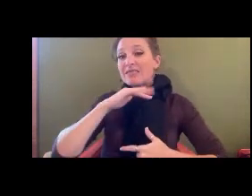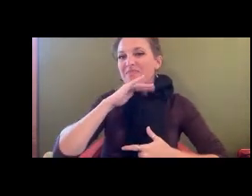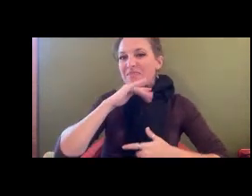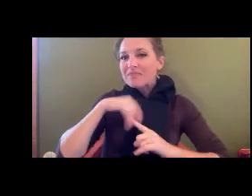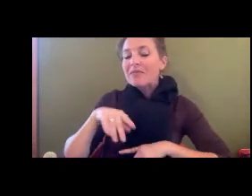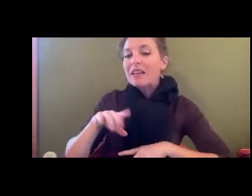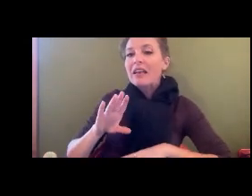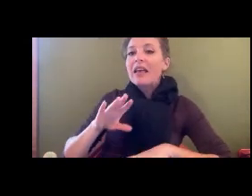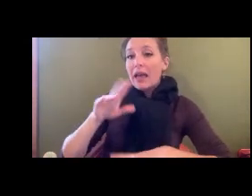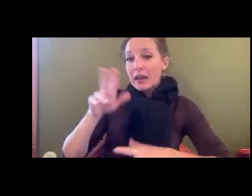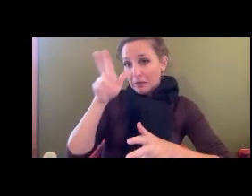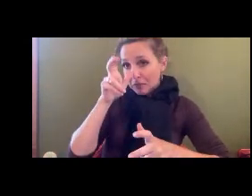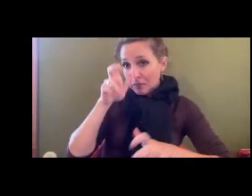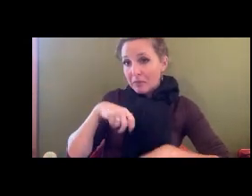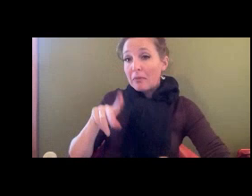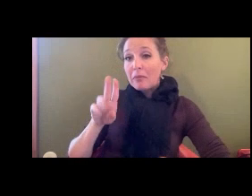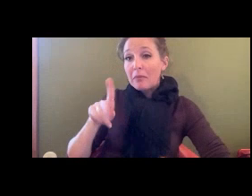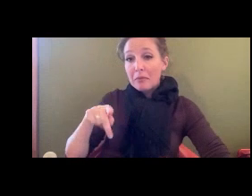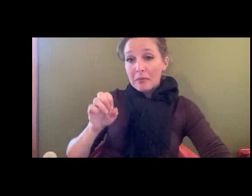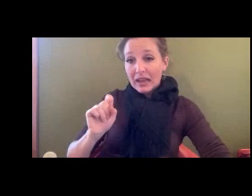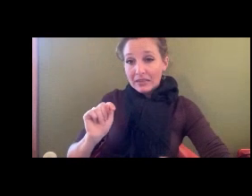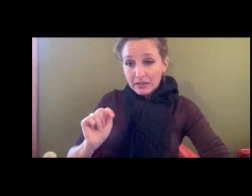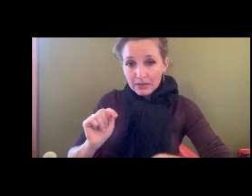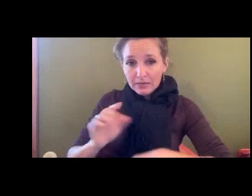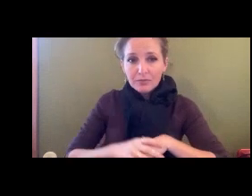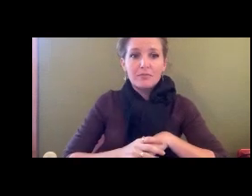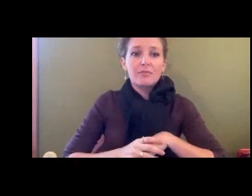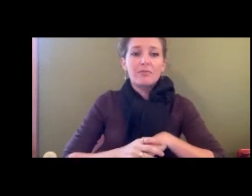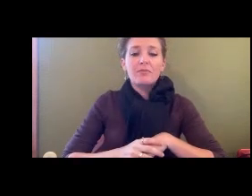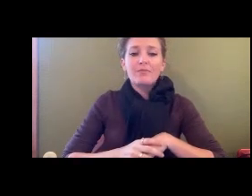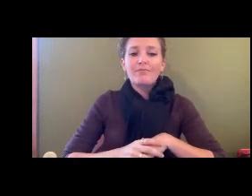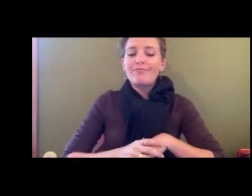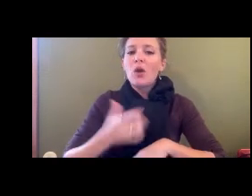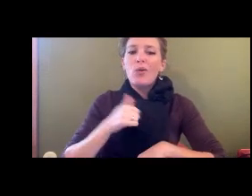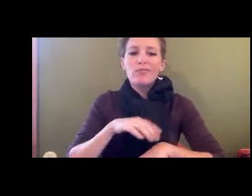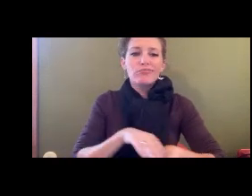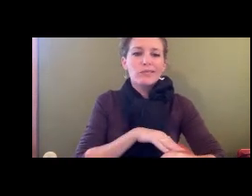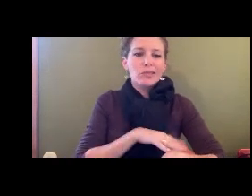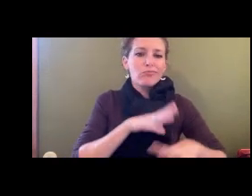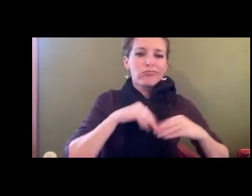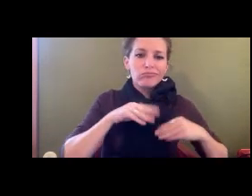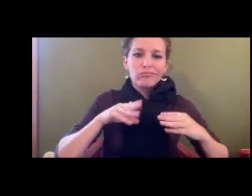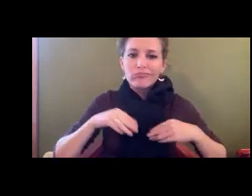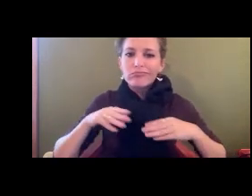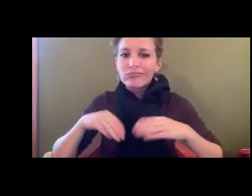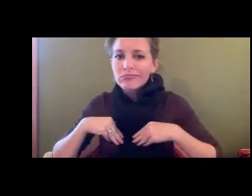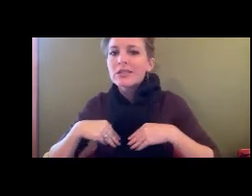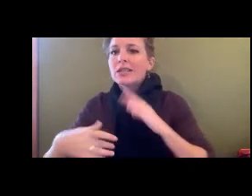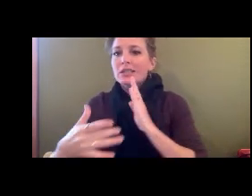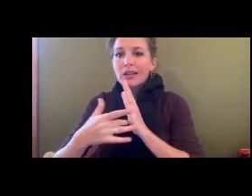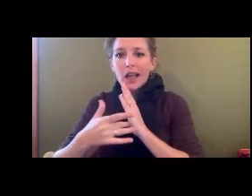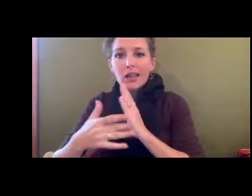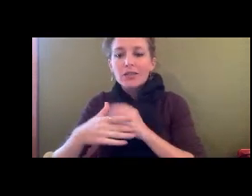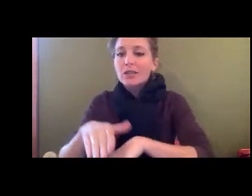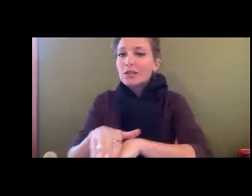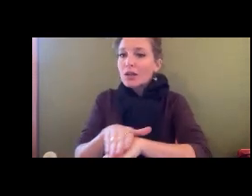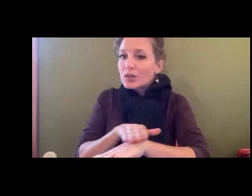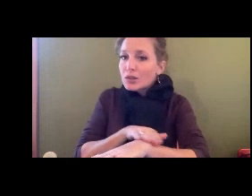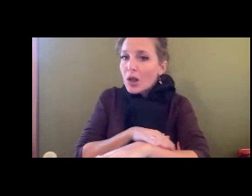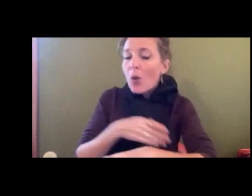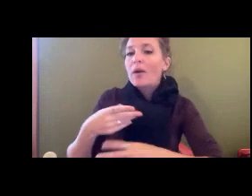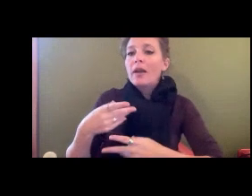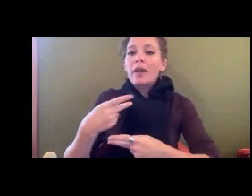hear often is the slow adoption and diffusion of technologies. They contribute to slowing productivity growth. And